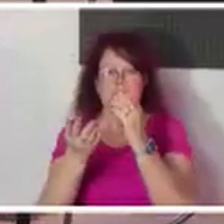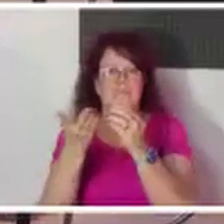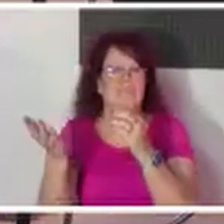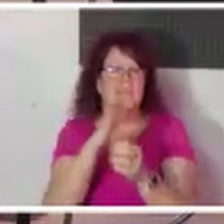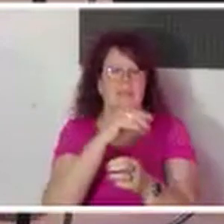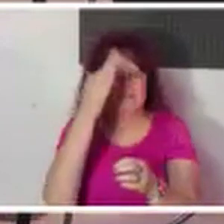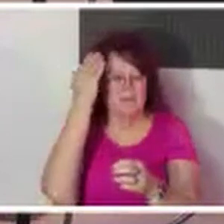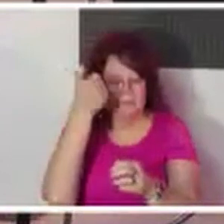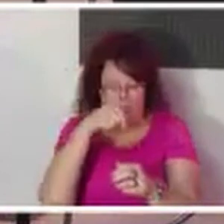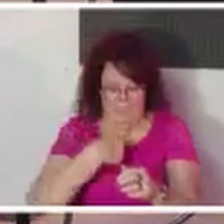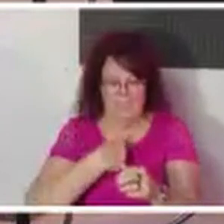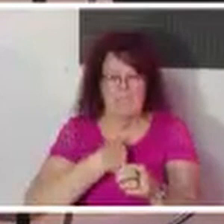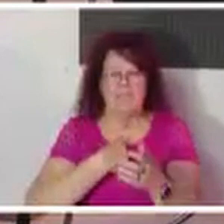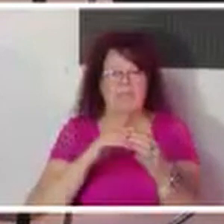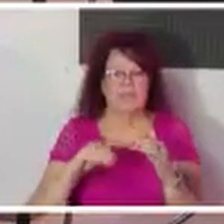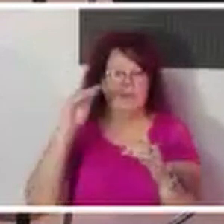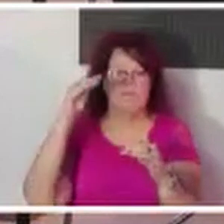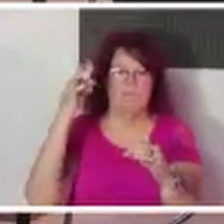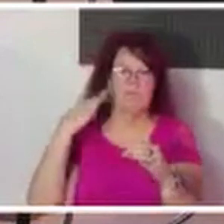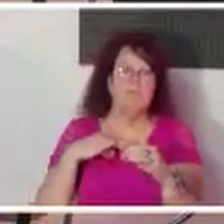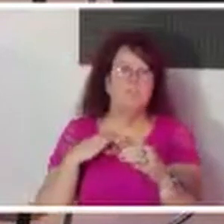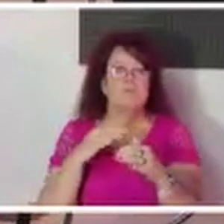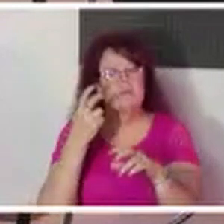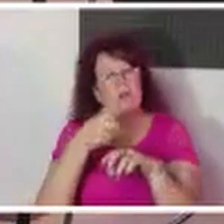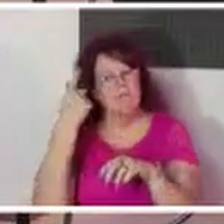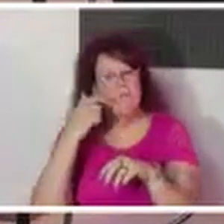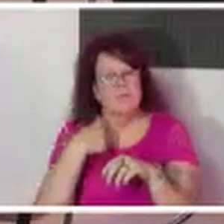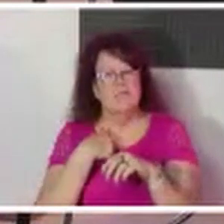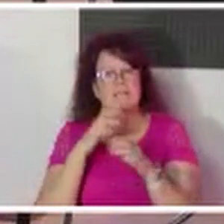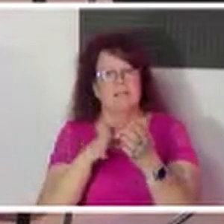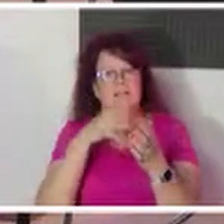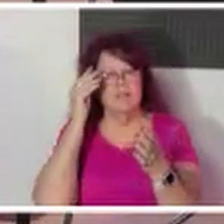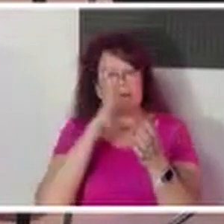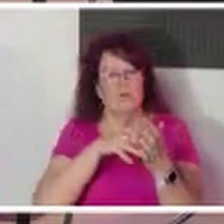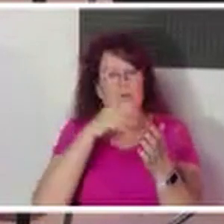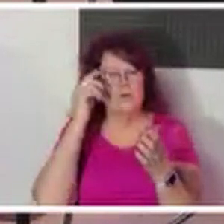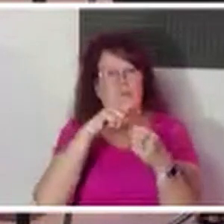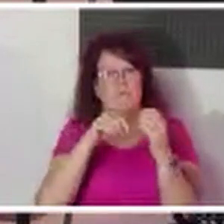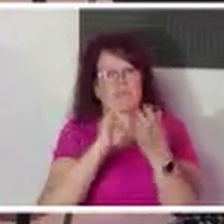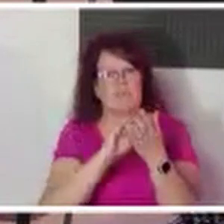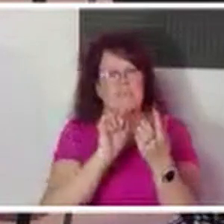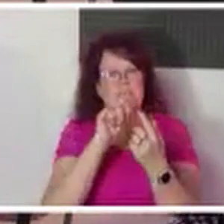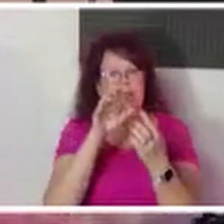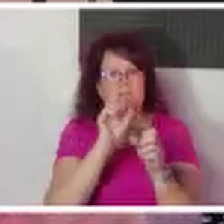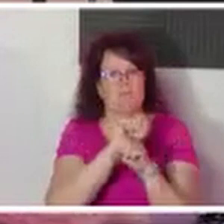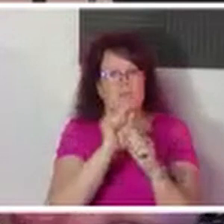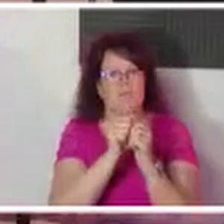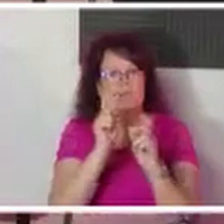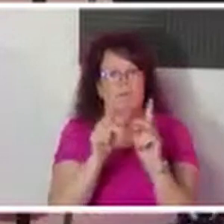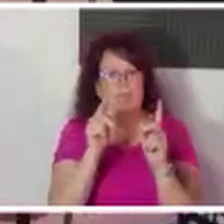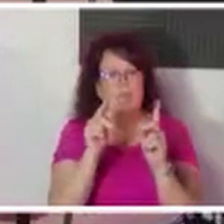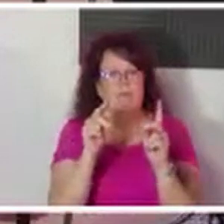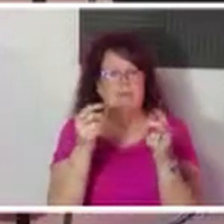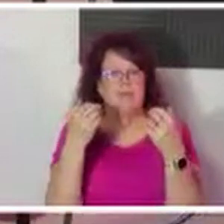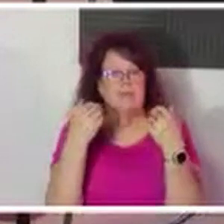I know for myself, growing up very privileged, it was very hard for me to learn about this until I was working with individuals that were subject to it.